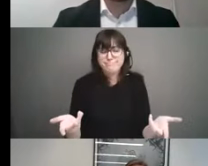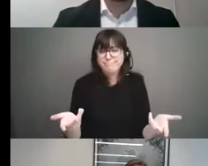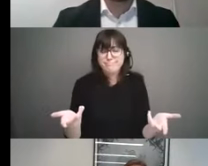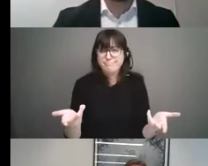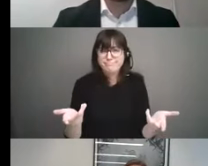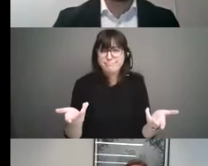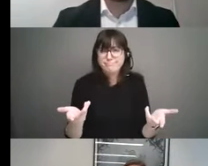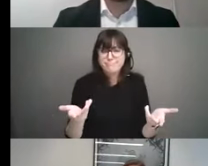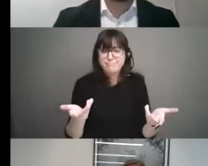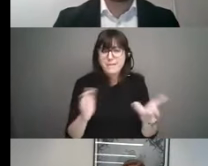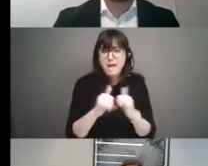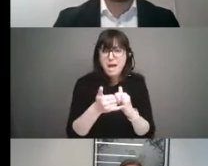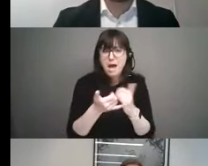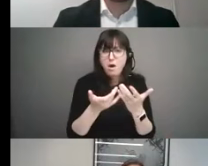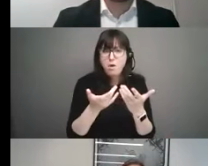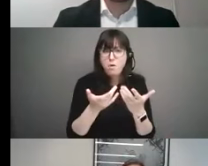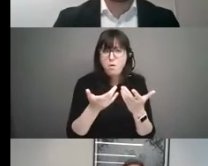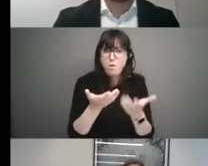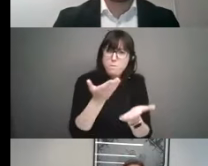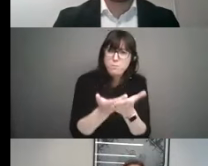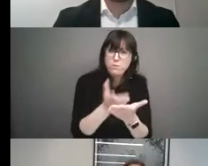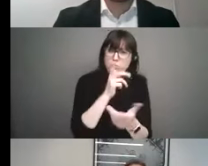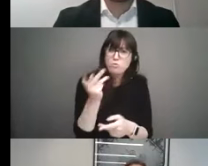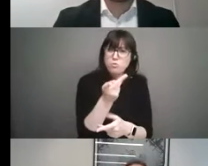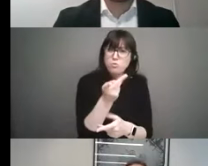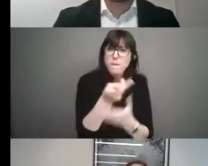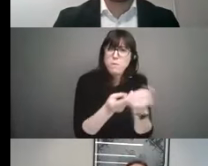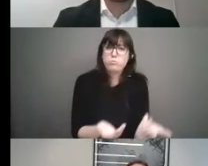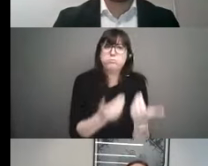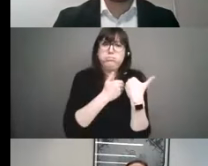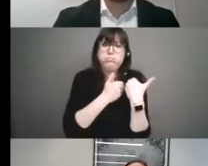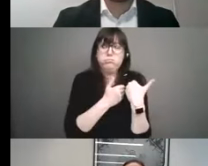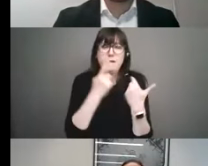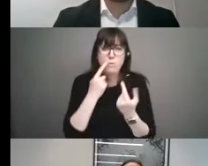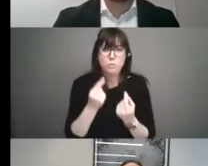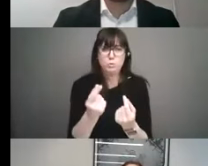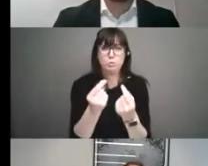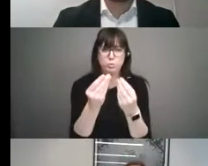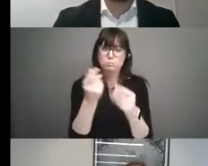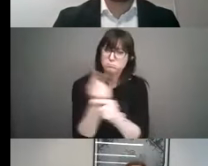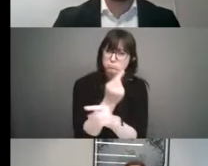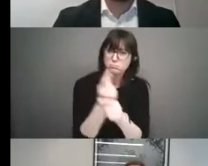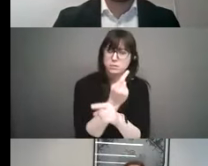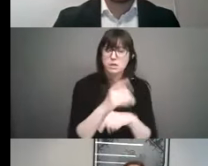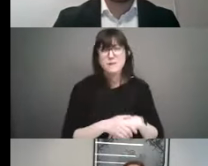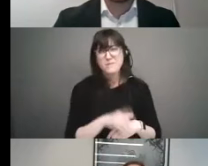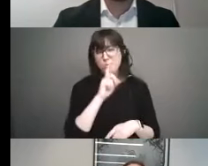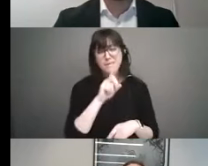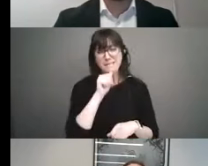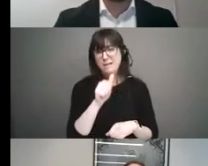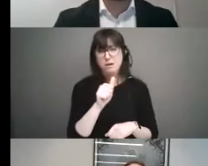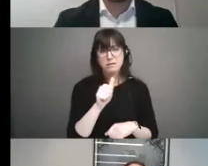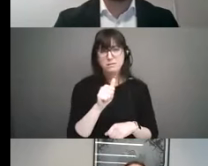to insist on the accountability of the both of them. So There's no straightforward answer. It has to be